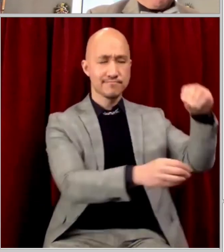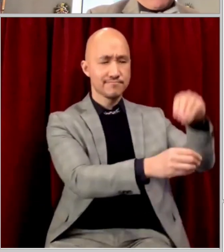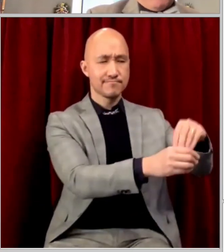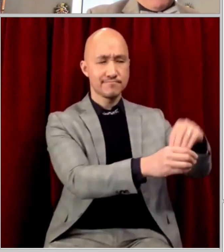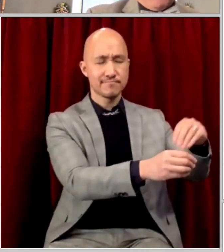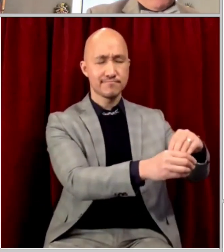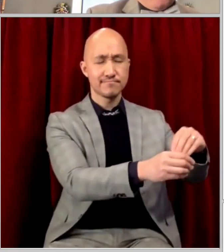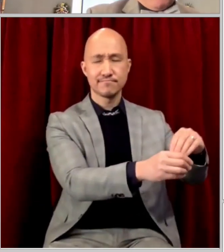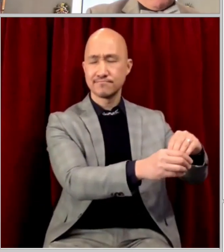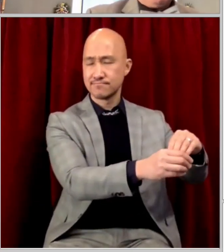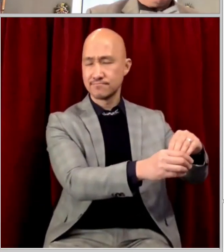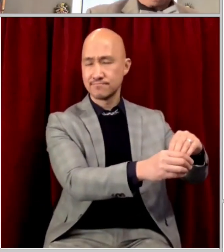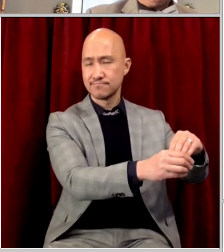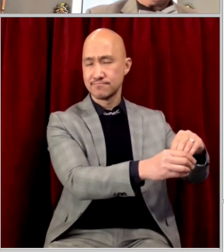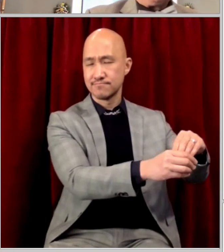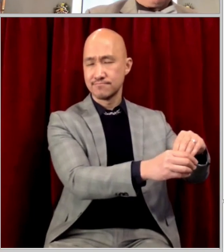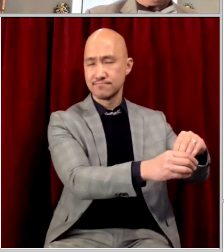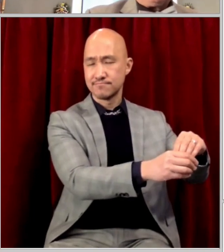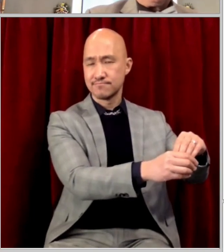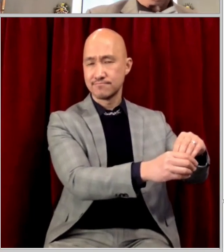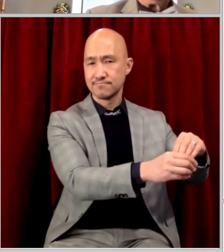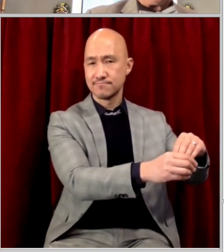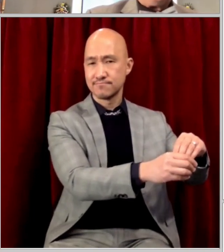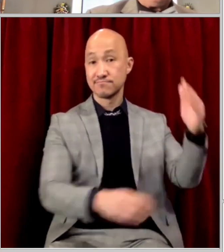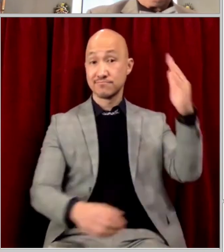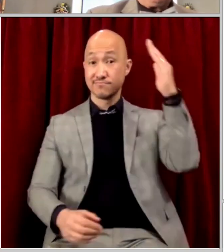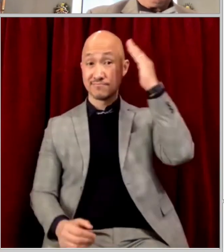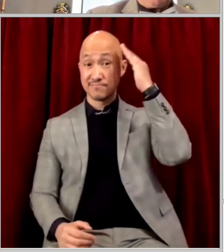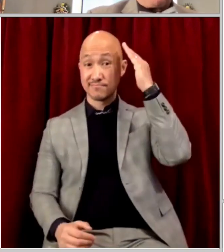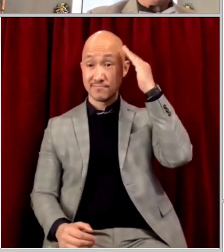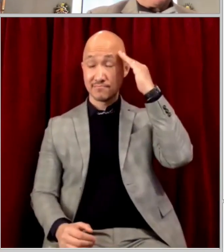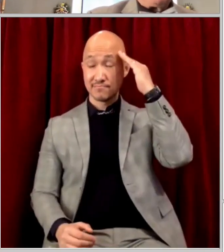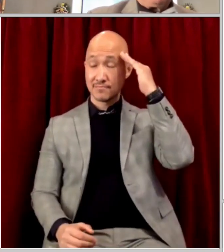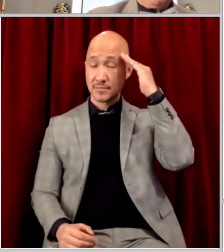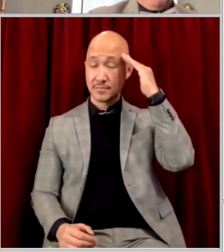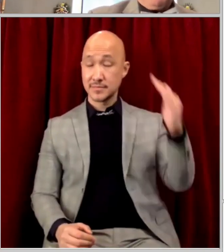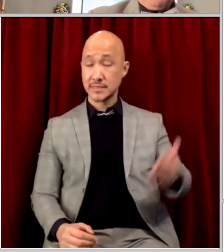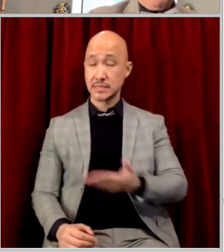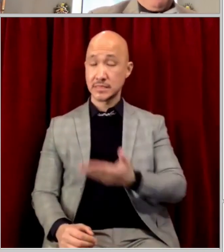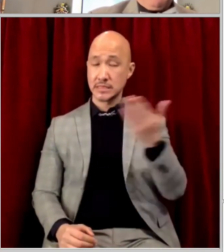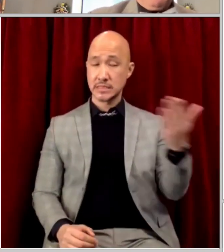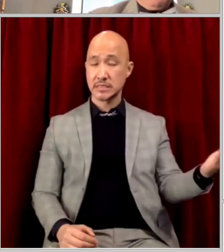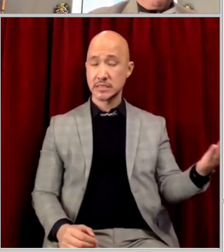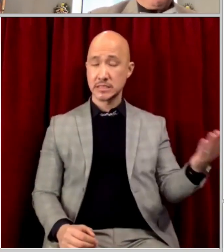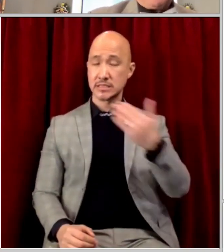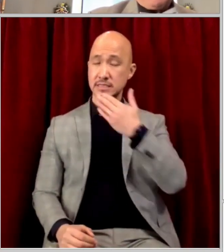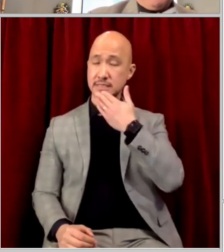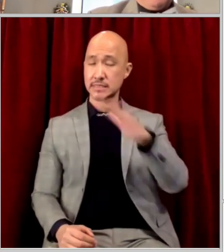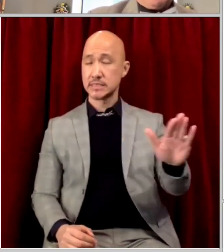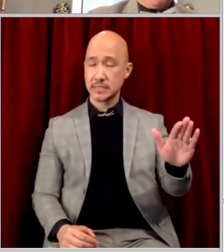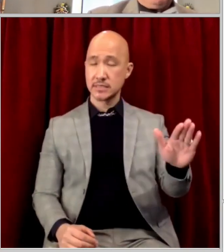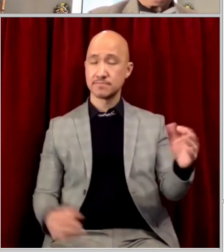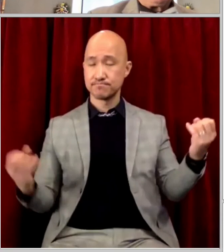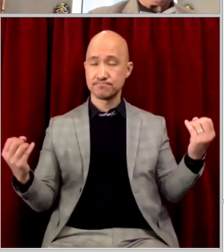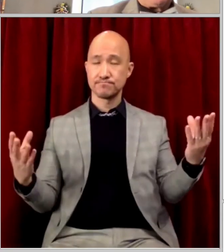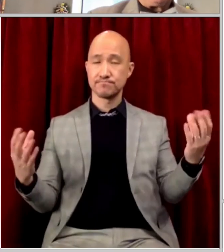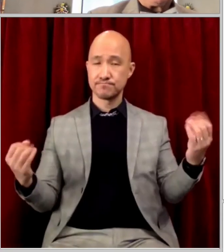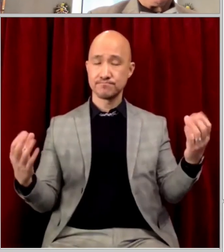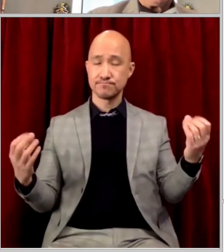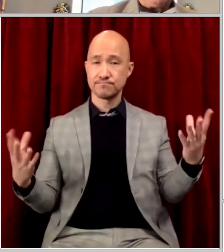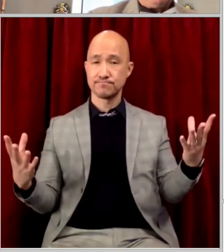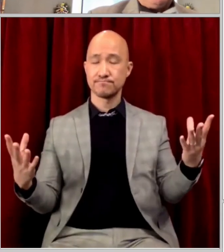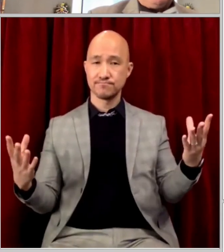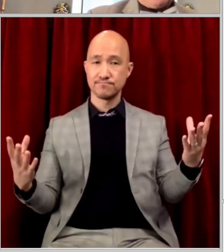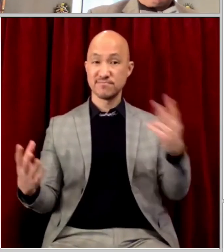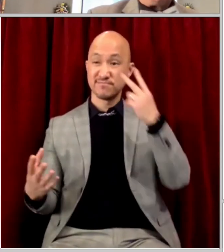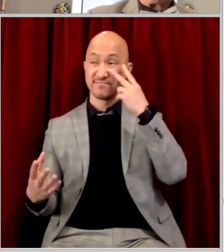Ukraine. We know, Lord, that this is how evil shows itself in the world, through these